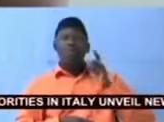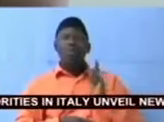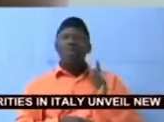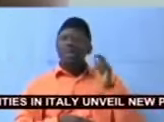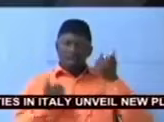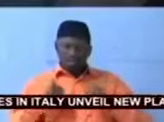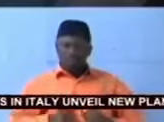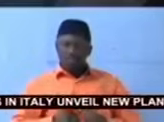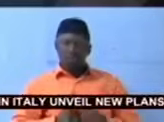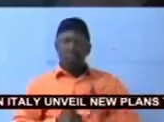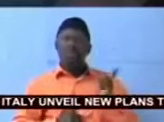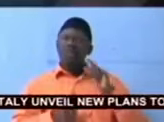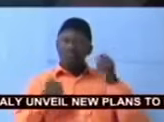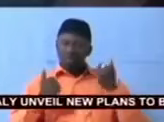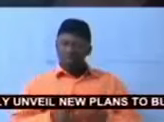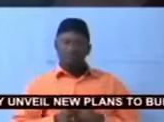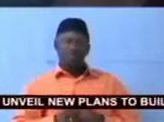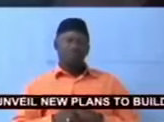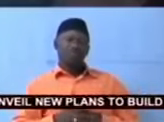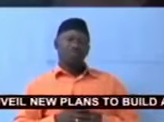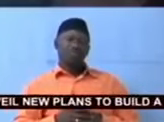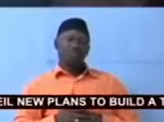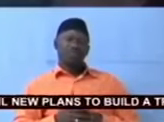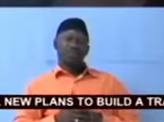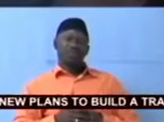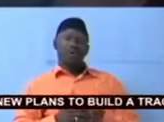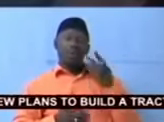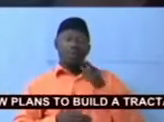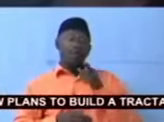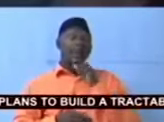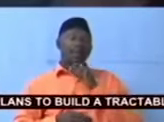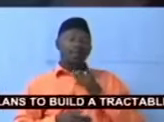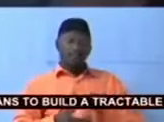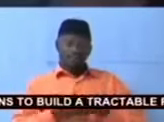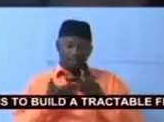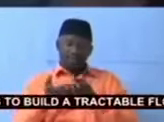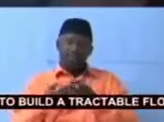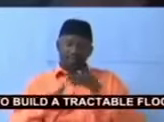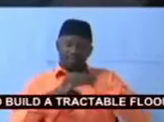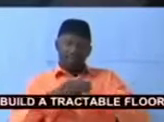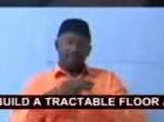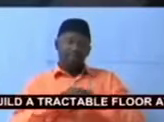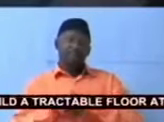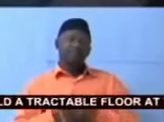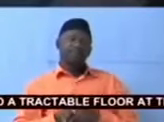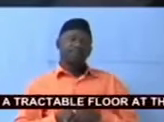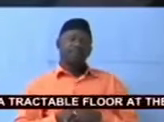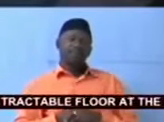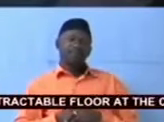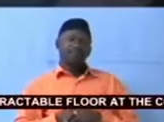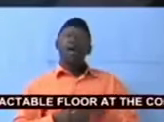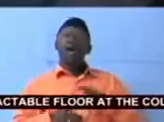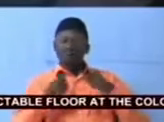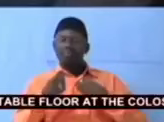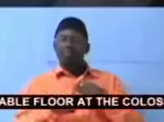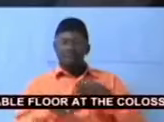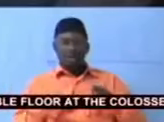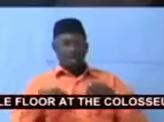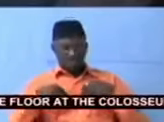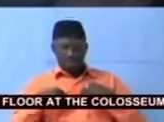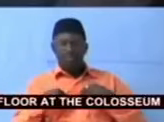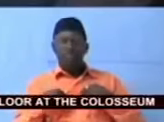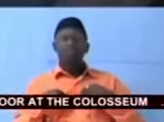when he gave me the file, I agreed to transfer the matter to the High Court.